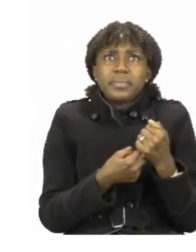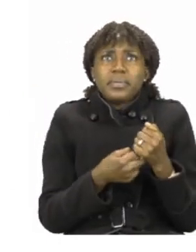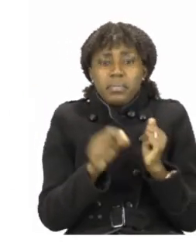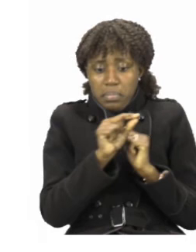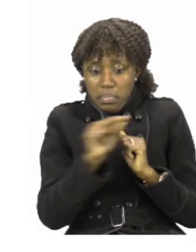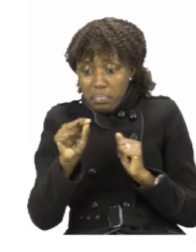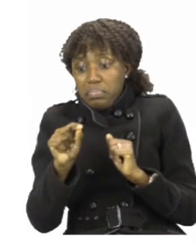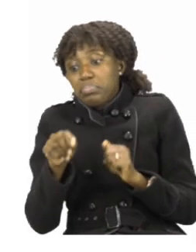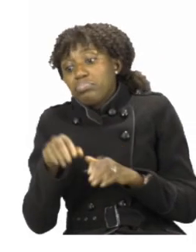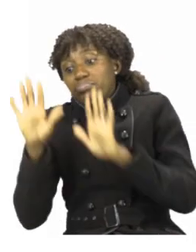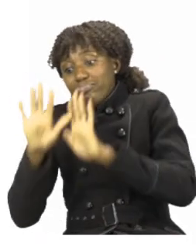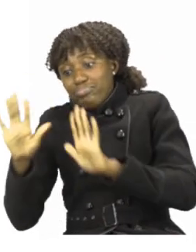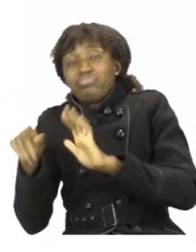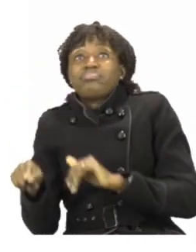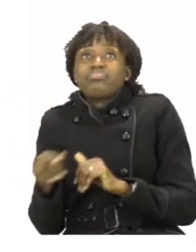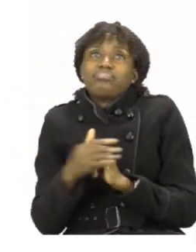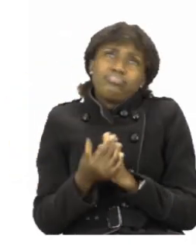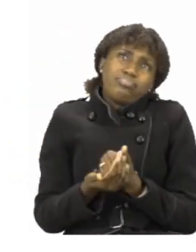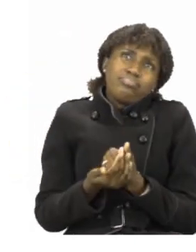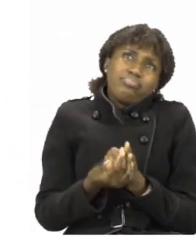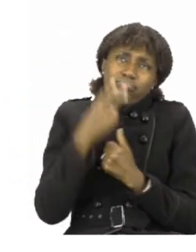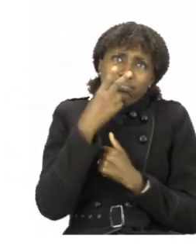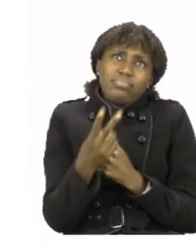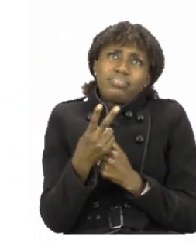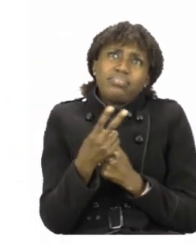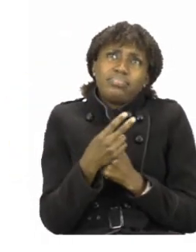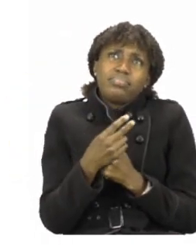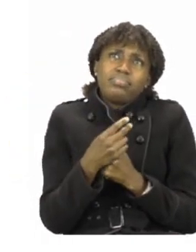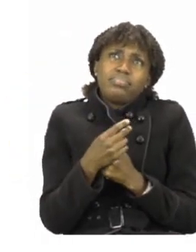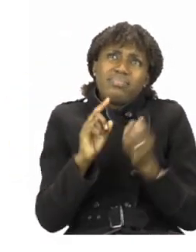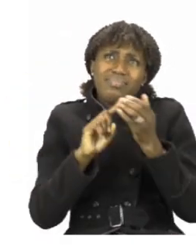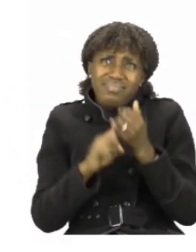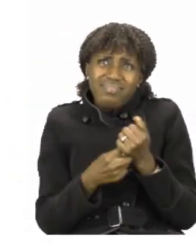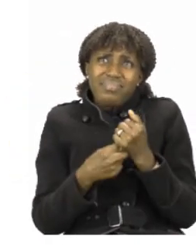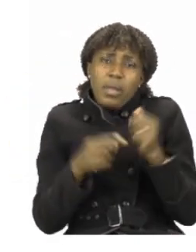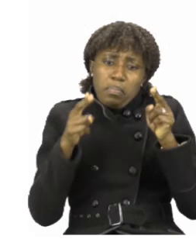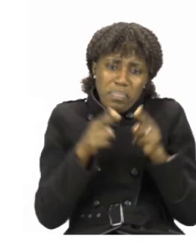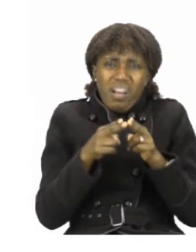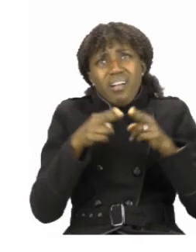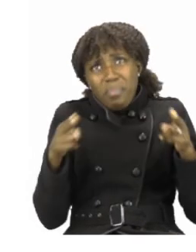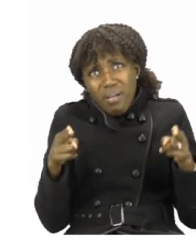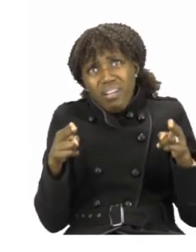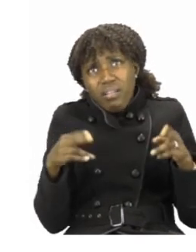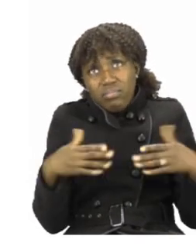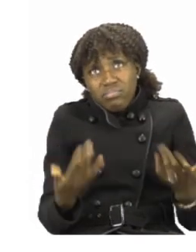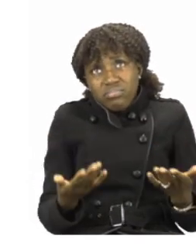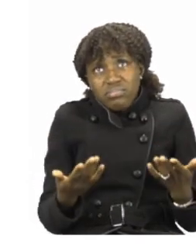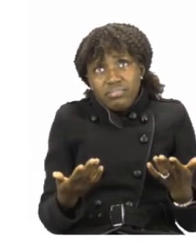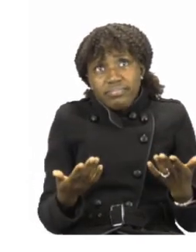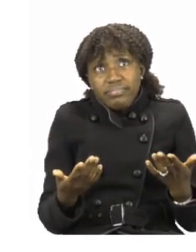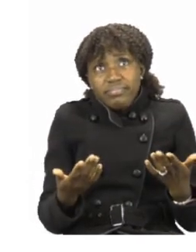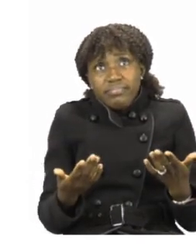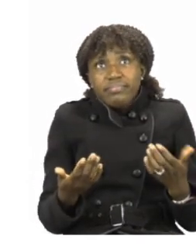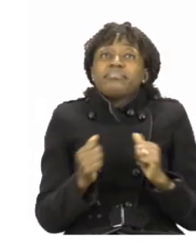than the crayon. Let's see, is the sharpener longer or shorter?